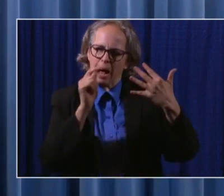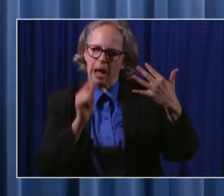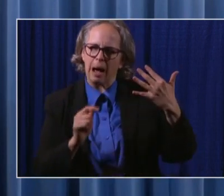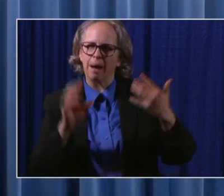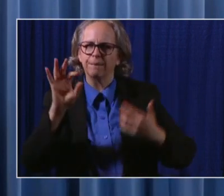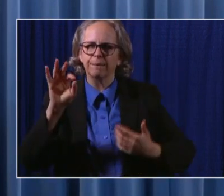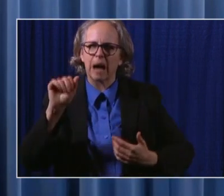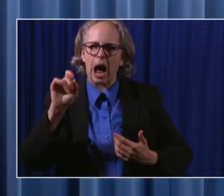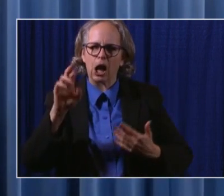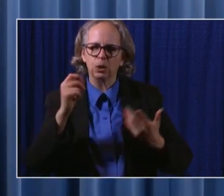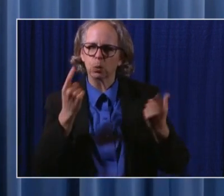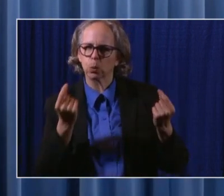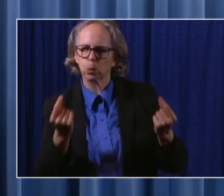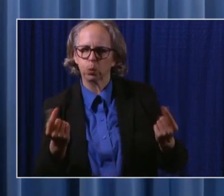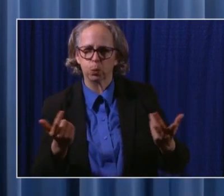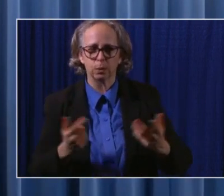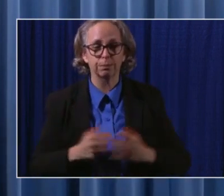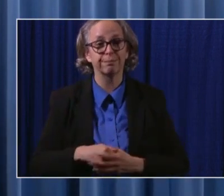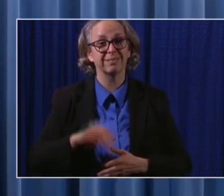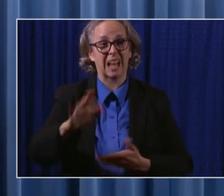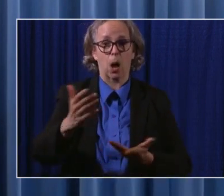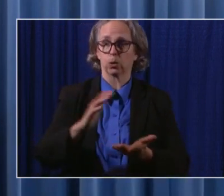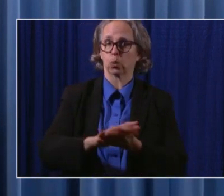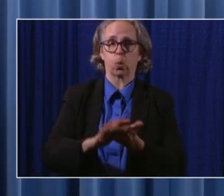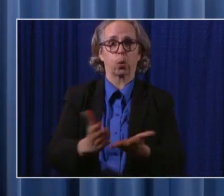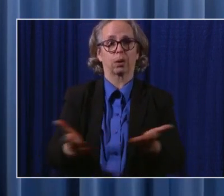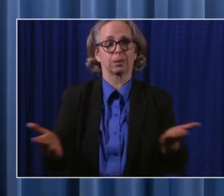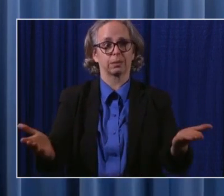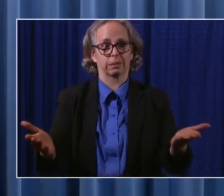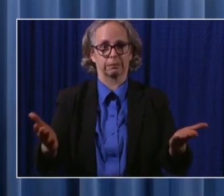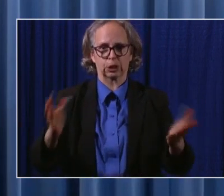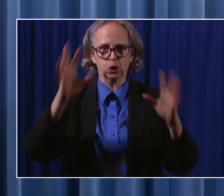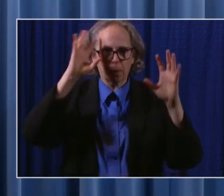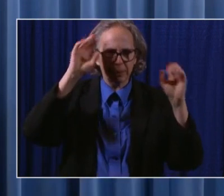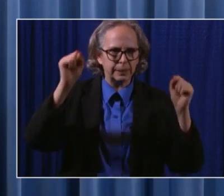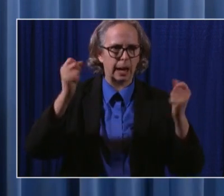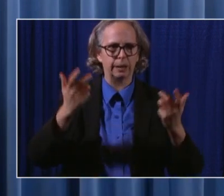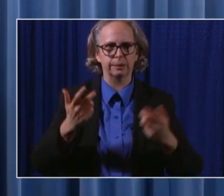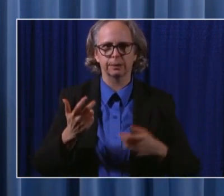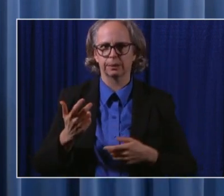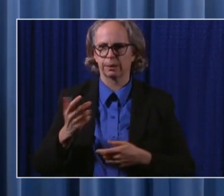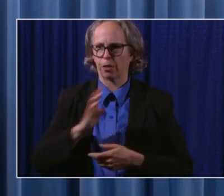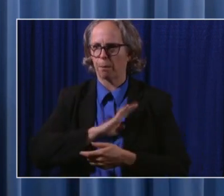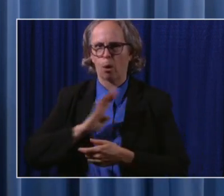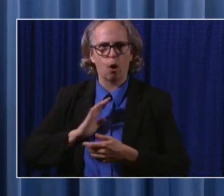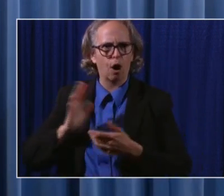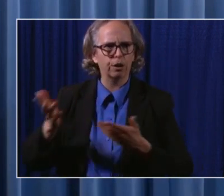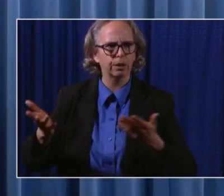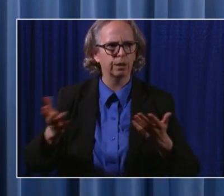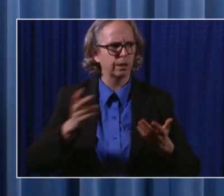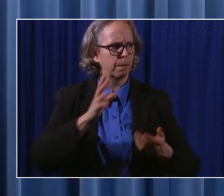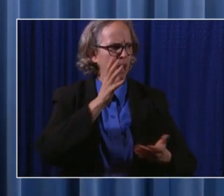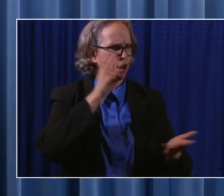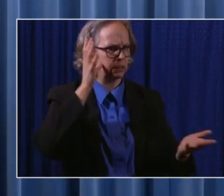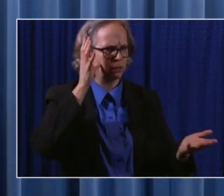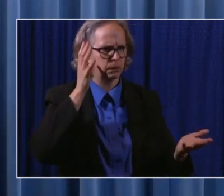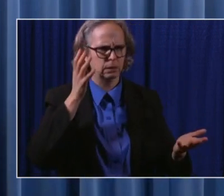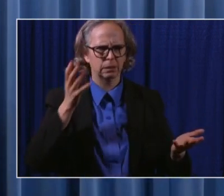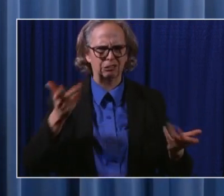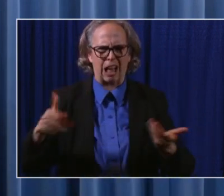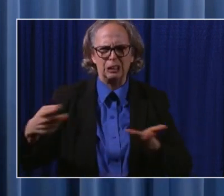we have superintendents, we have school boards, we have parents who are trying to figure out what's this world going to look